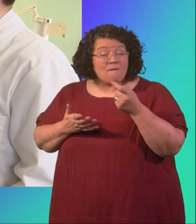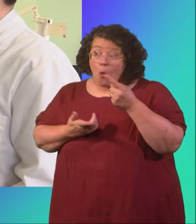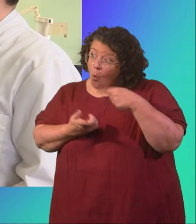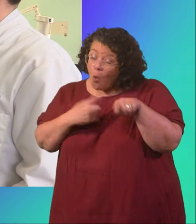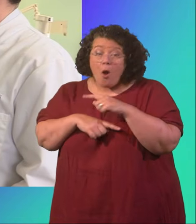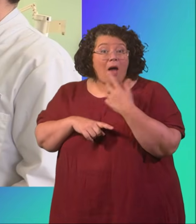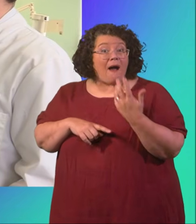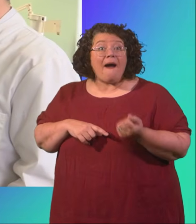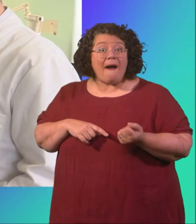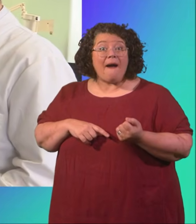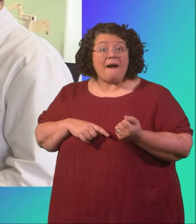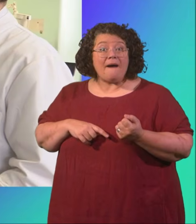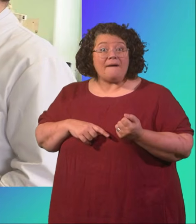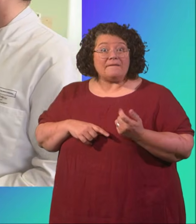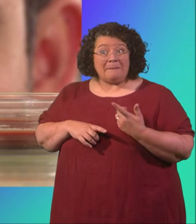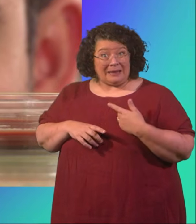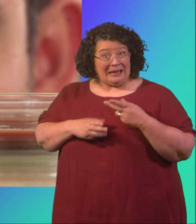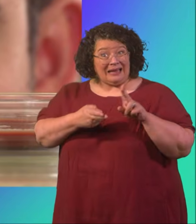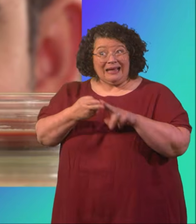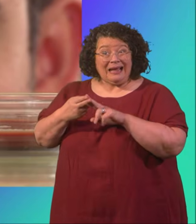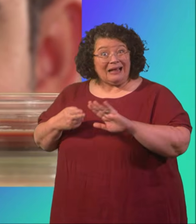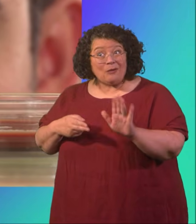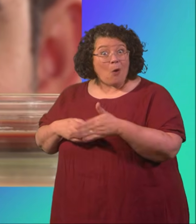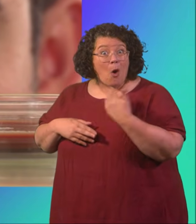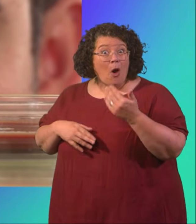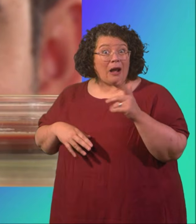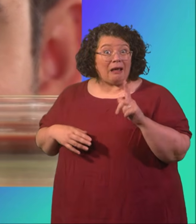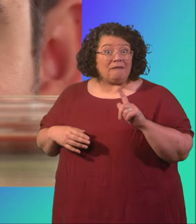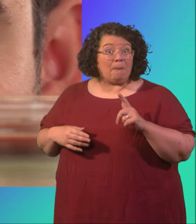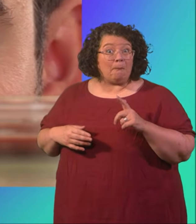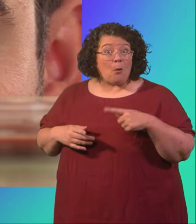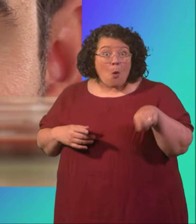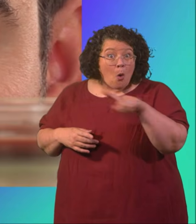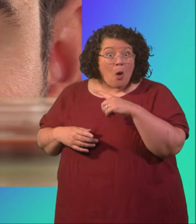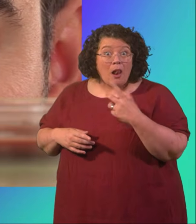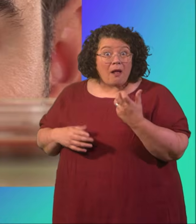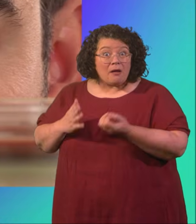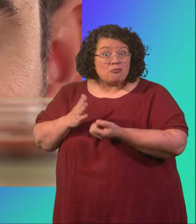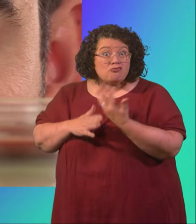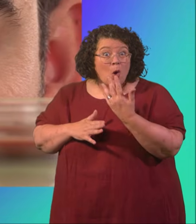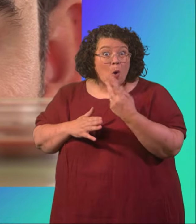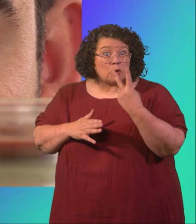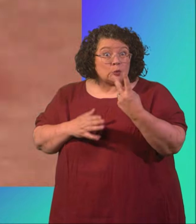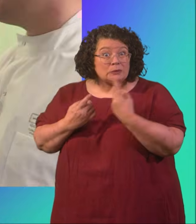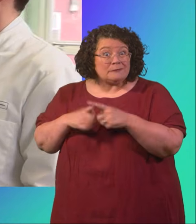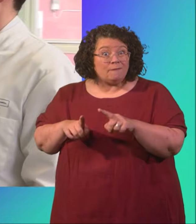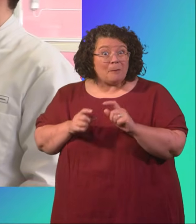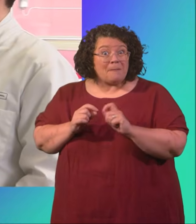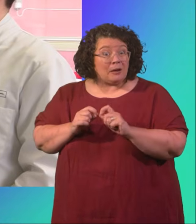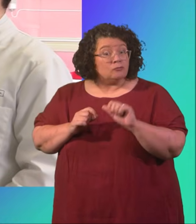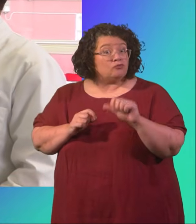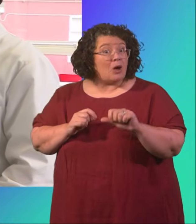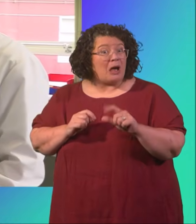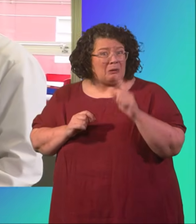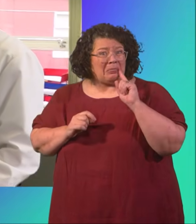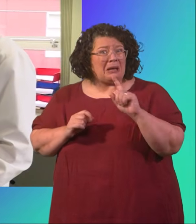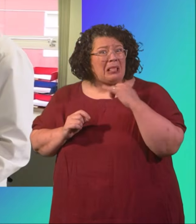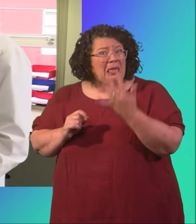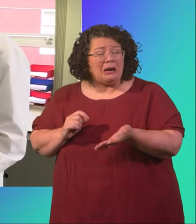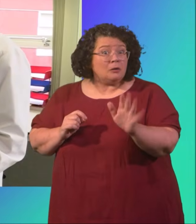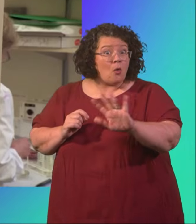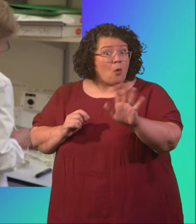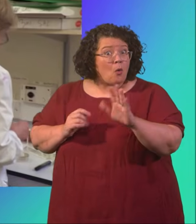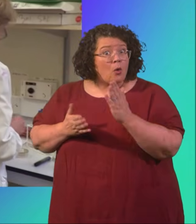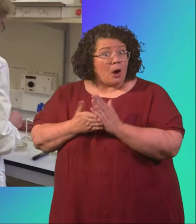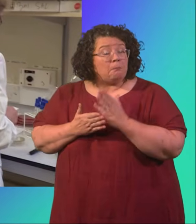would have grown these two bacteria. Absolutely. You might think it's disgusting, but bacteria are really useful. They're important to have. For example, we've